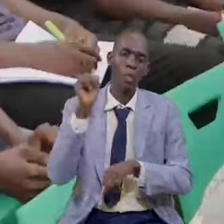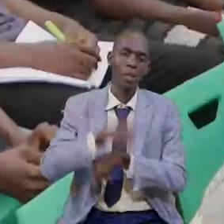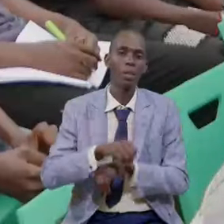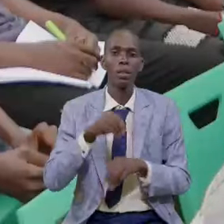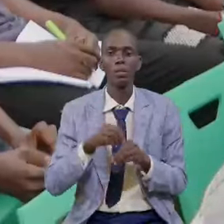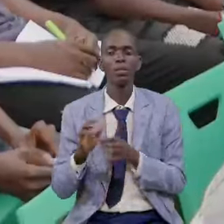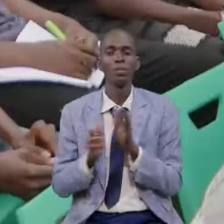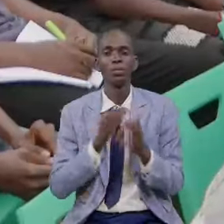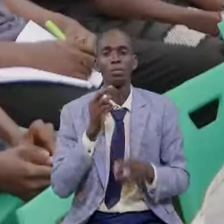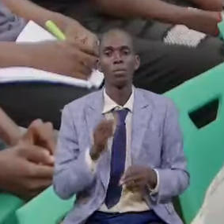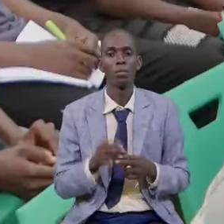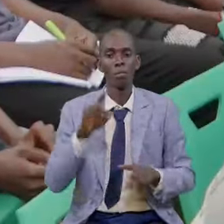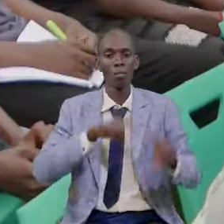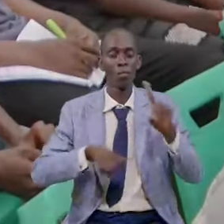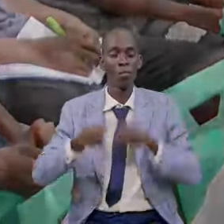overcome. I will